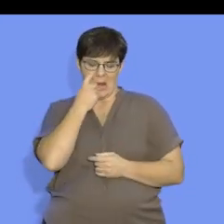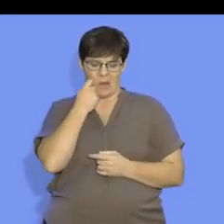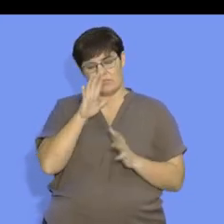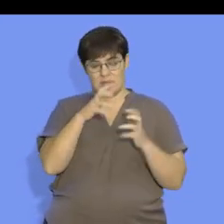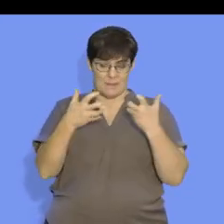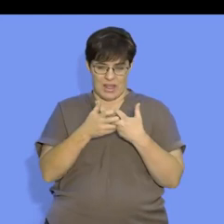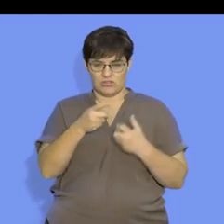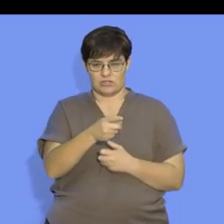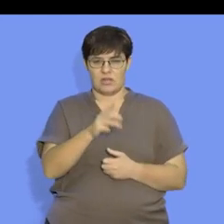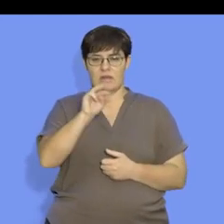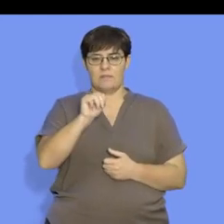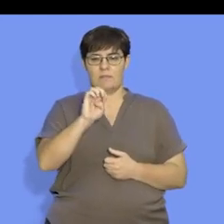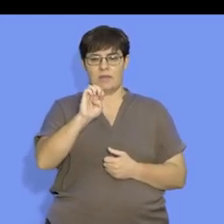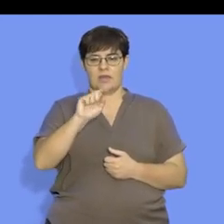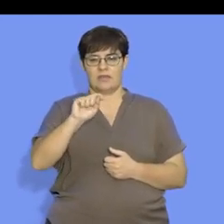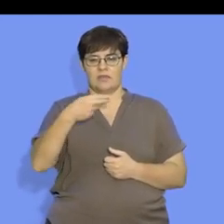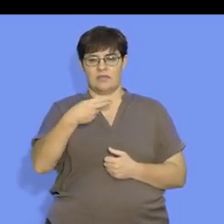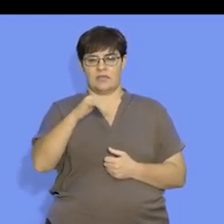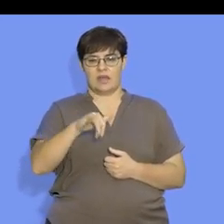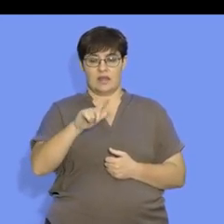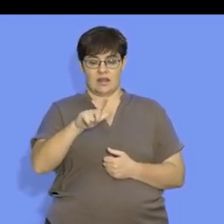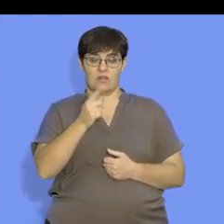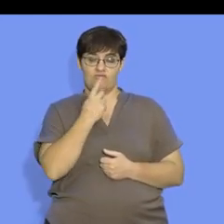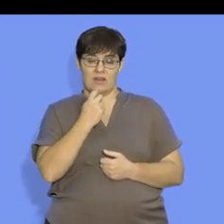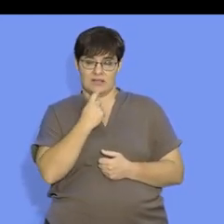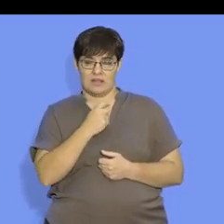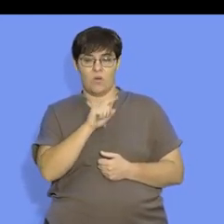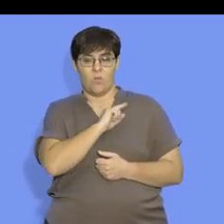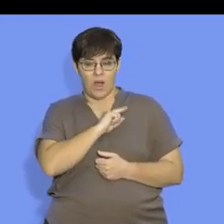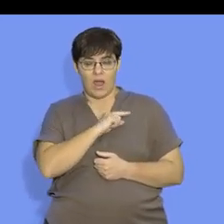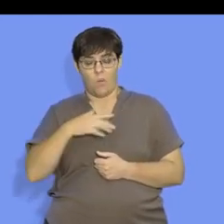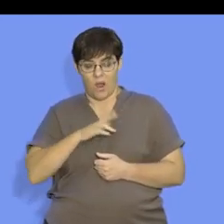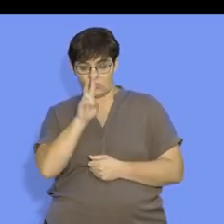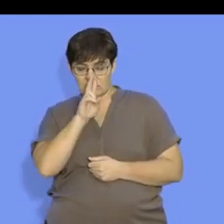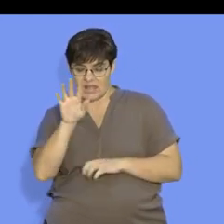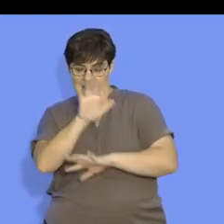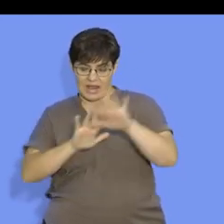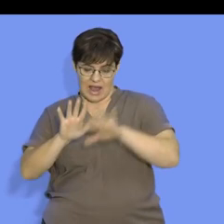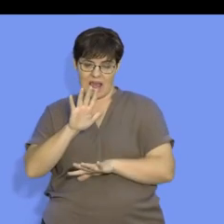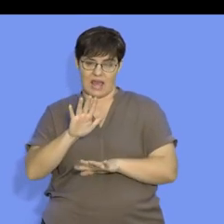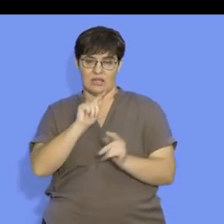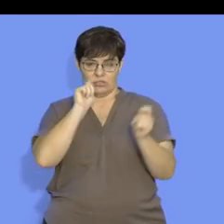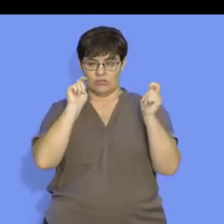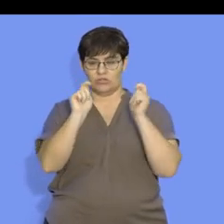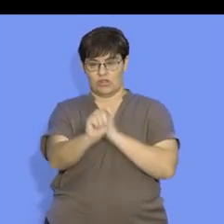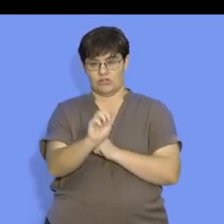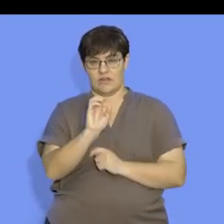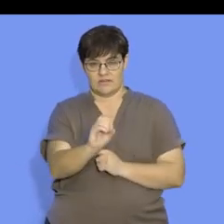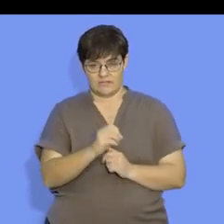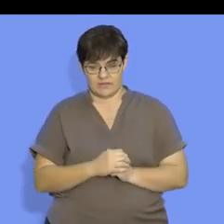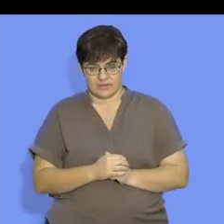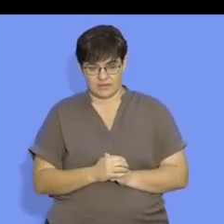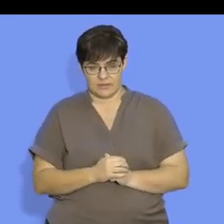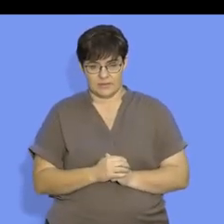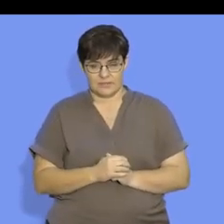the choice of indicator that we use is based on the color change and whether the acid and the